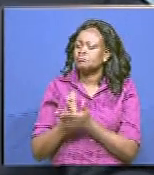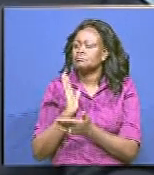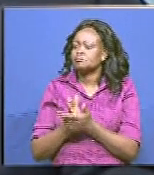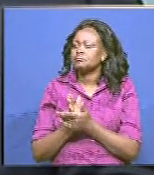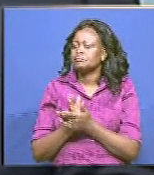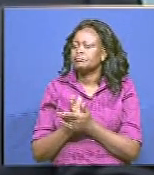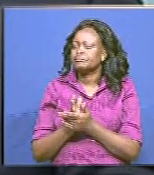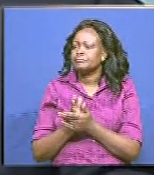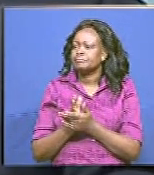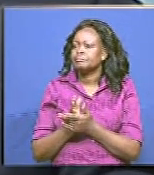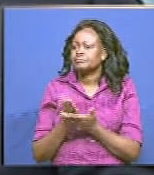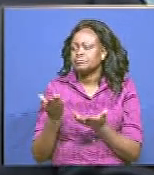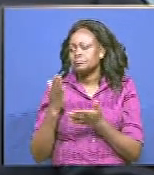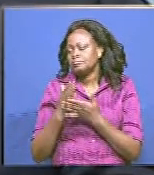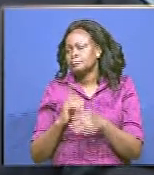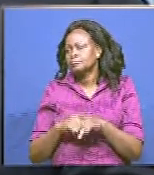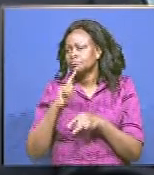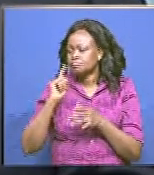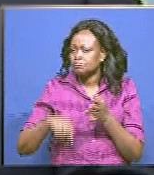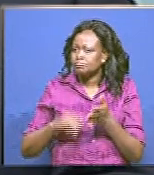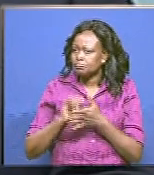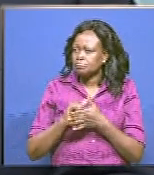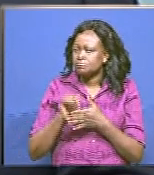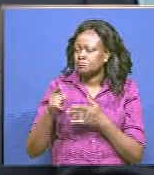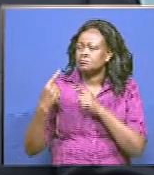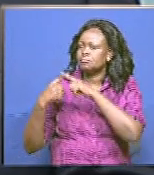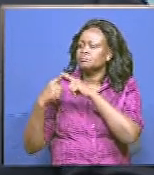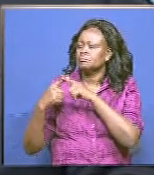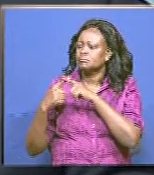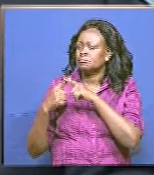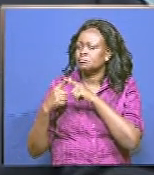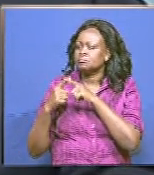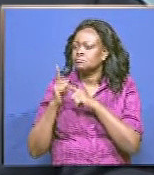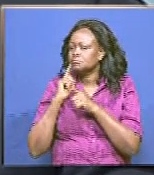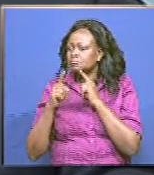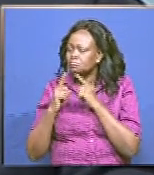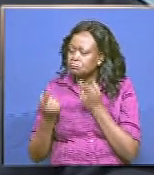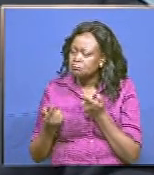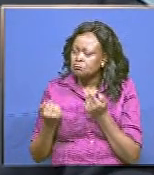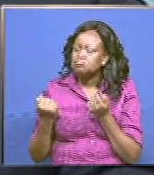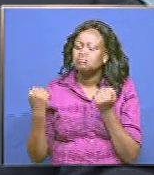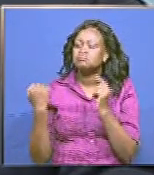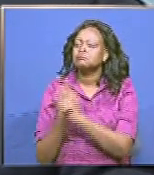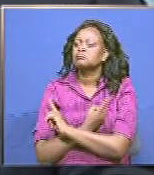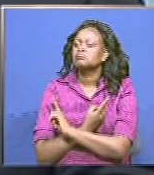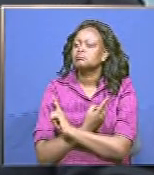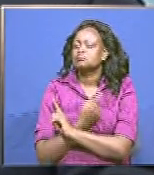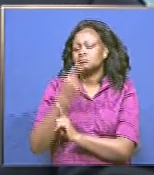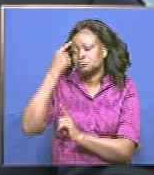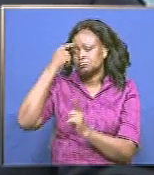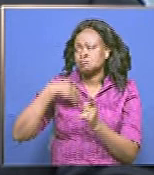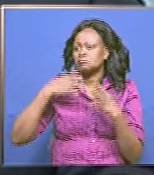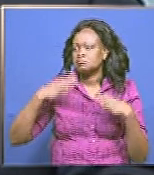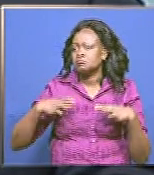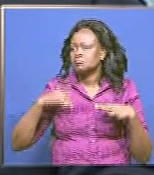we sometimes we say, this is positive, tomorrow we are talking about the contradiction of it. Mm-hmm. I think there are people who